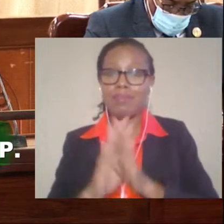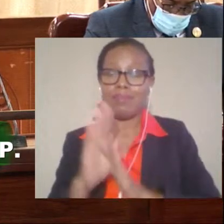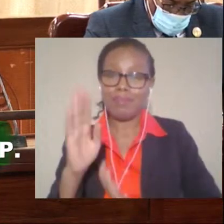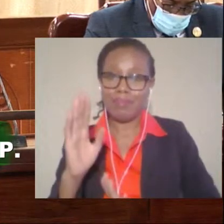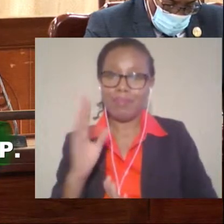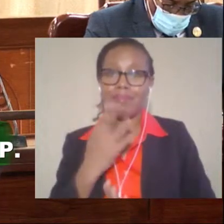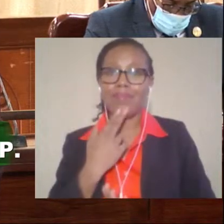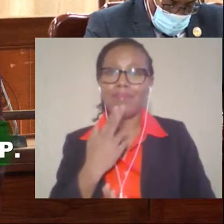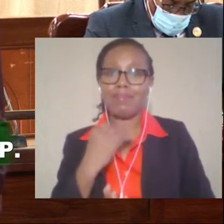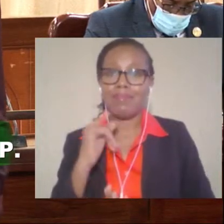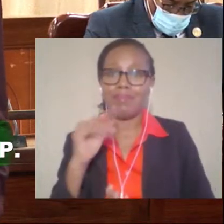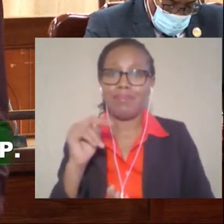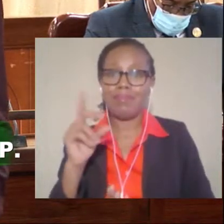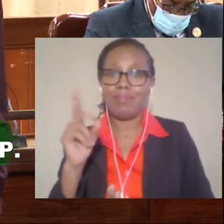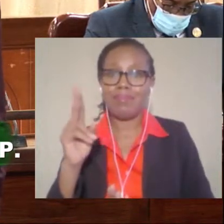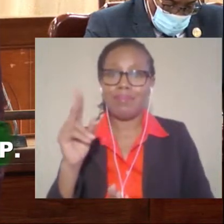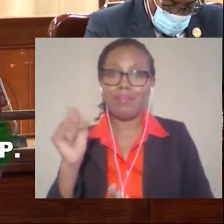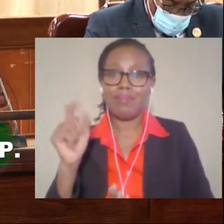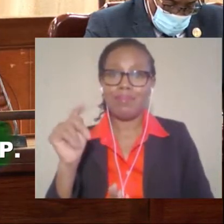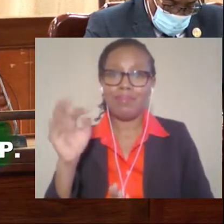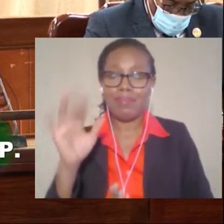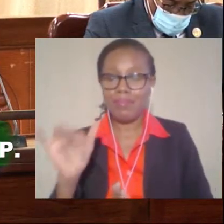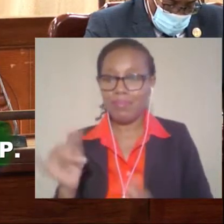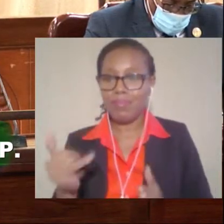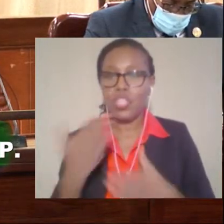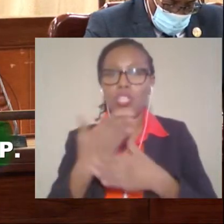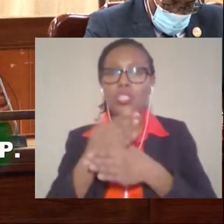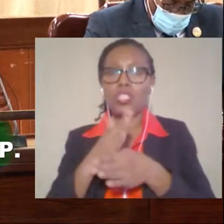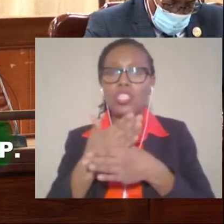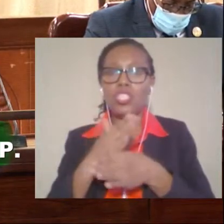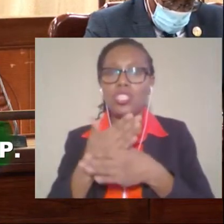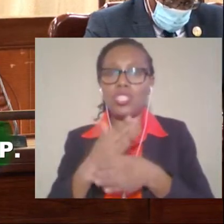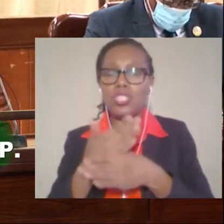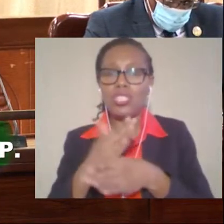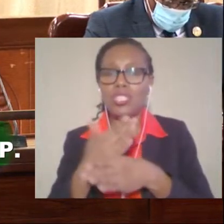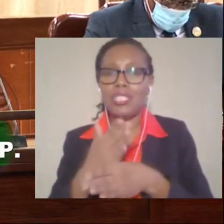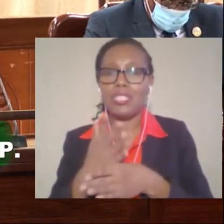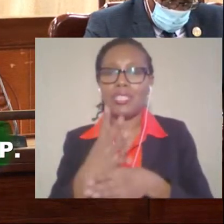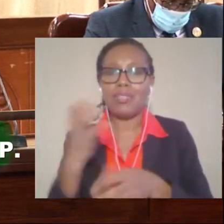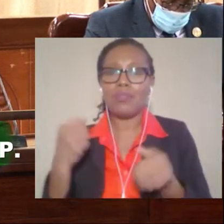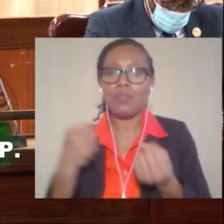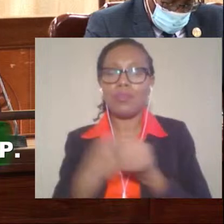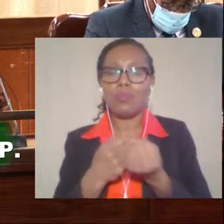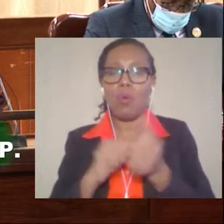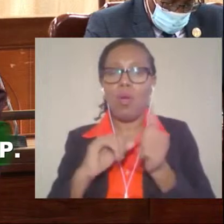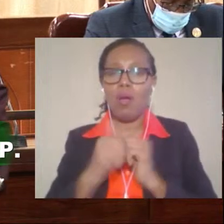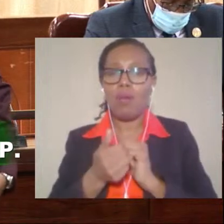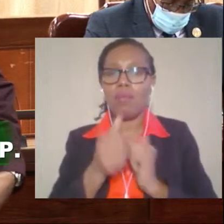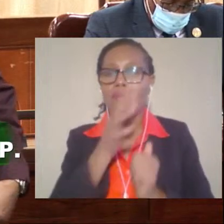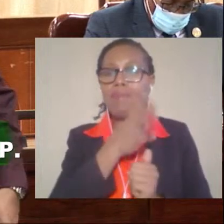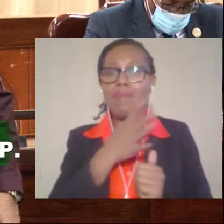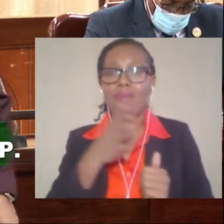share investment by farmers and farmers' groups, sugar workers,